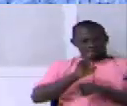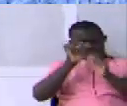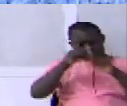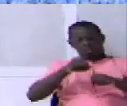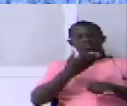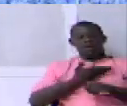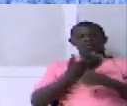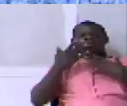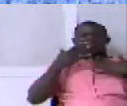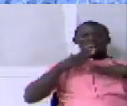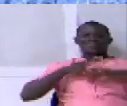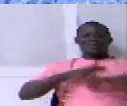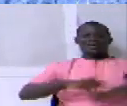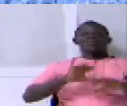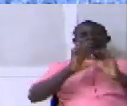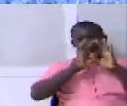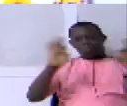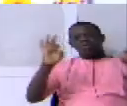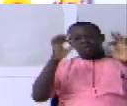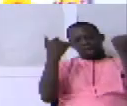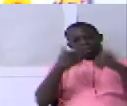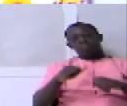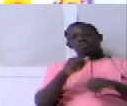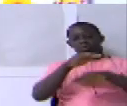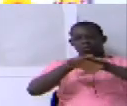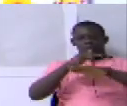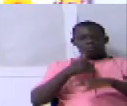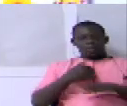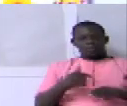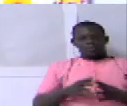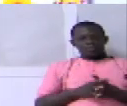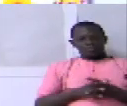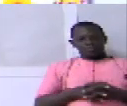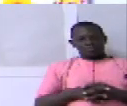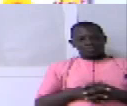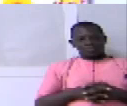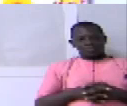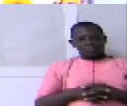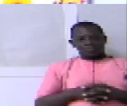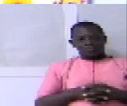kono jube ay dula jube ay yamfanye